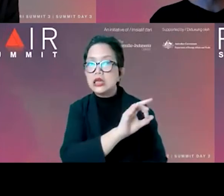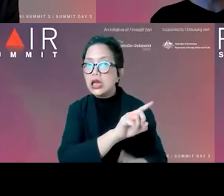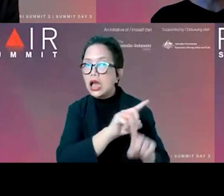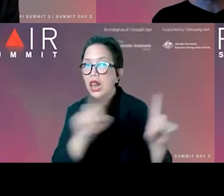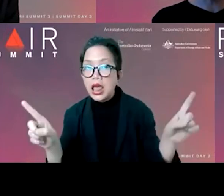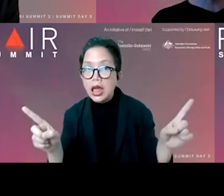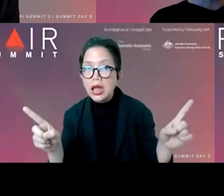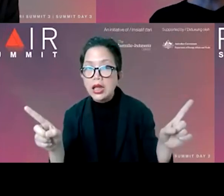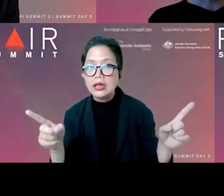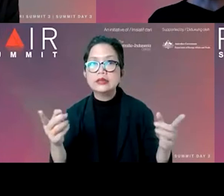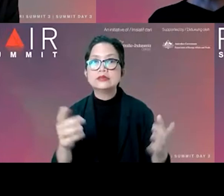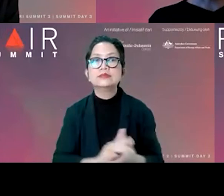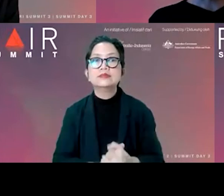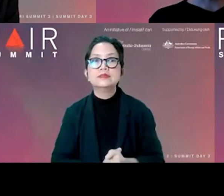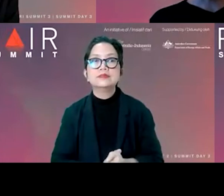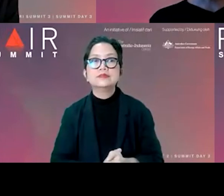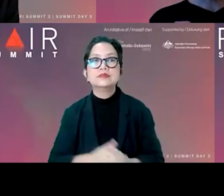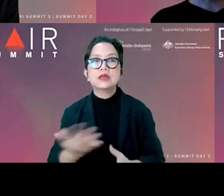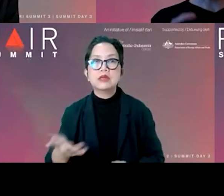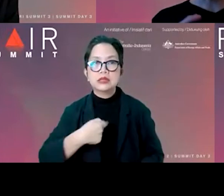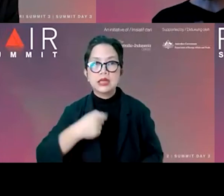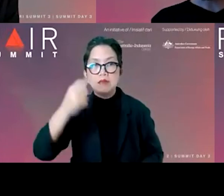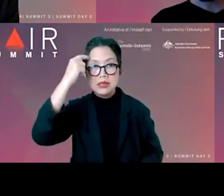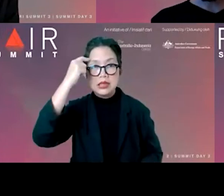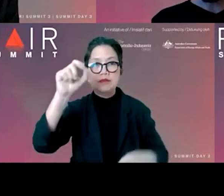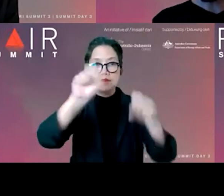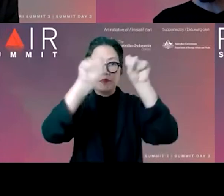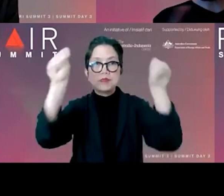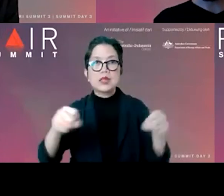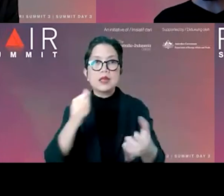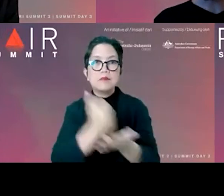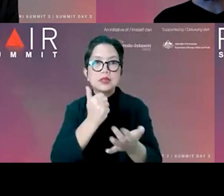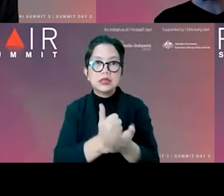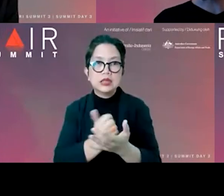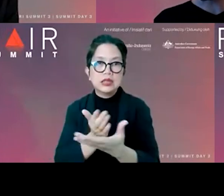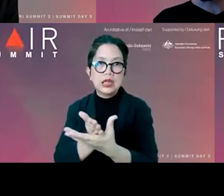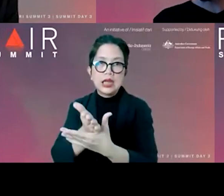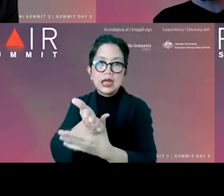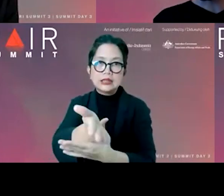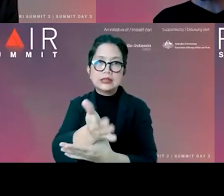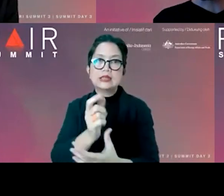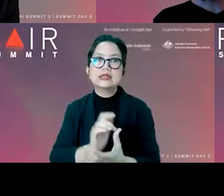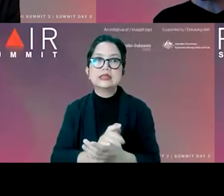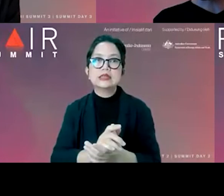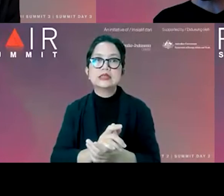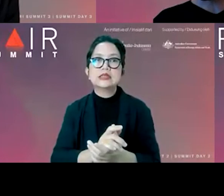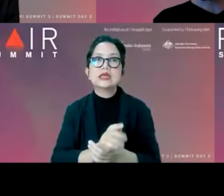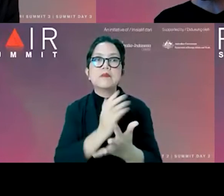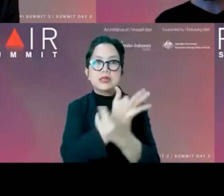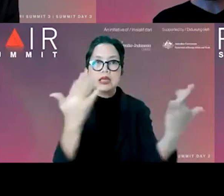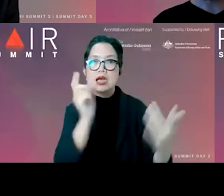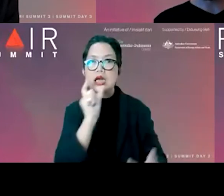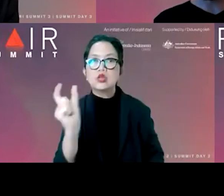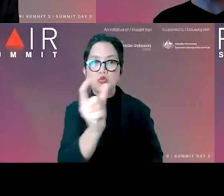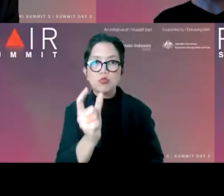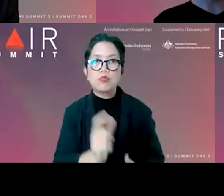model public. In particular, well, everybody's concerned, but there's also a lot of misinformation